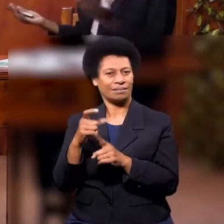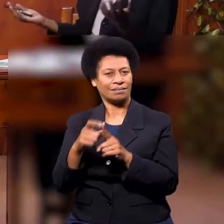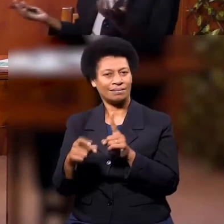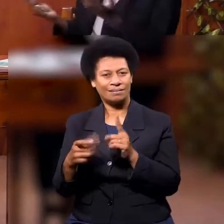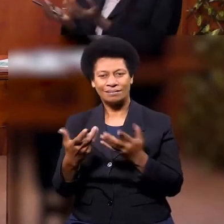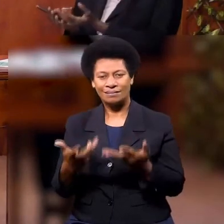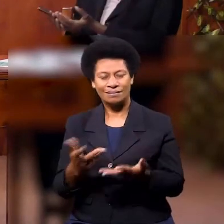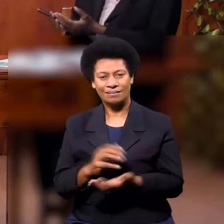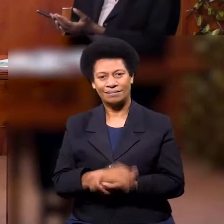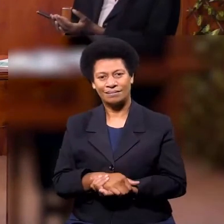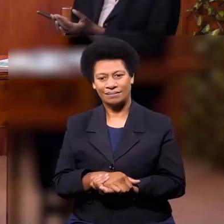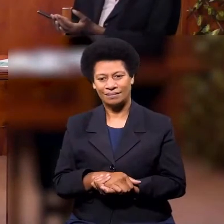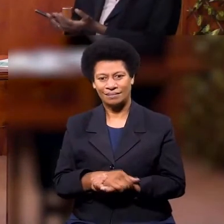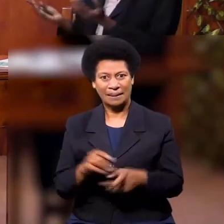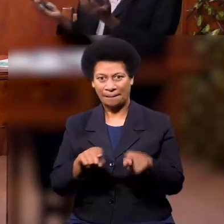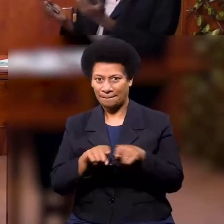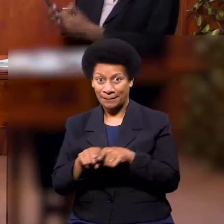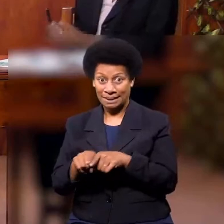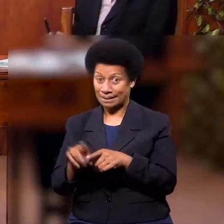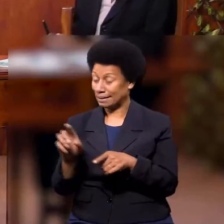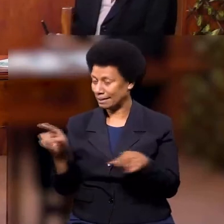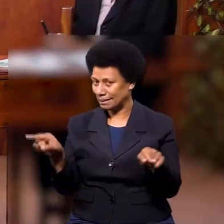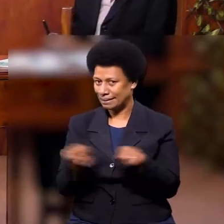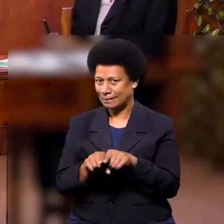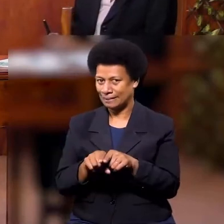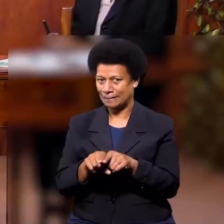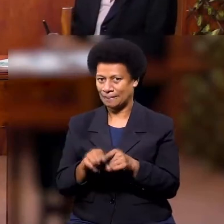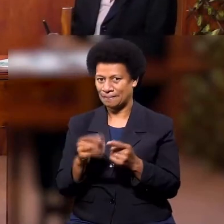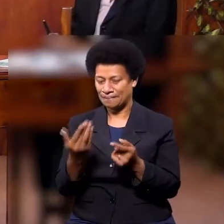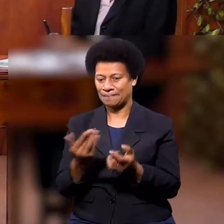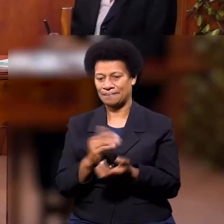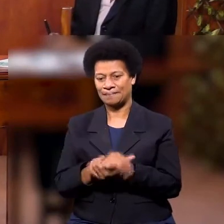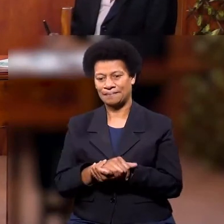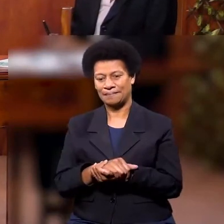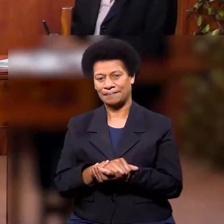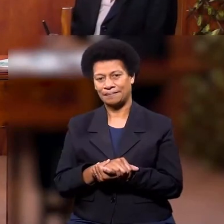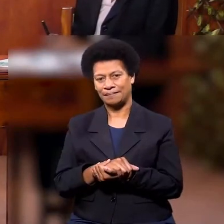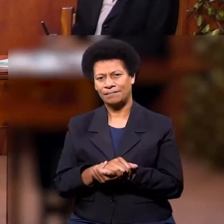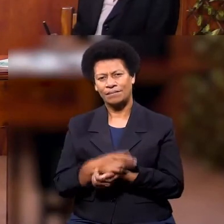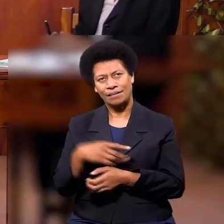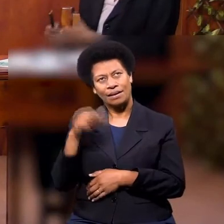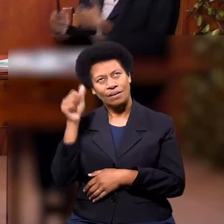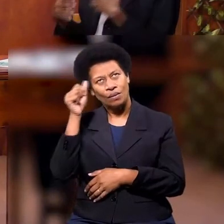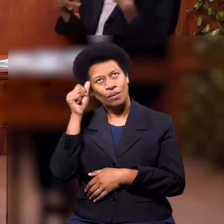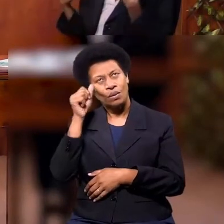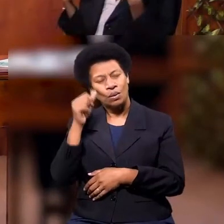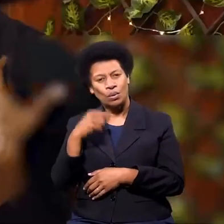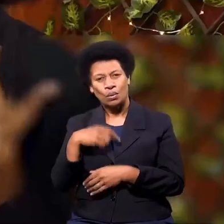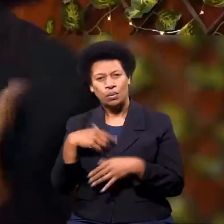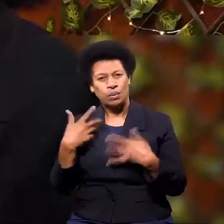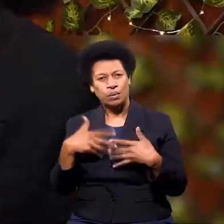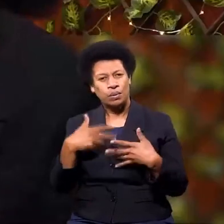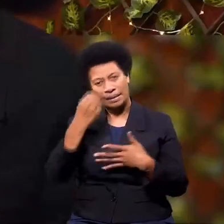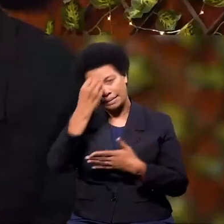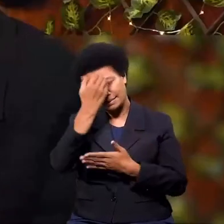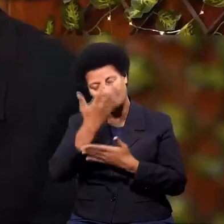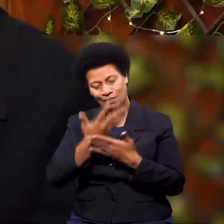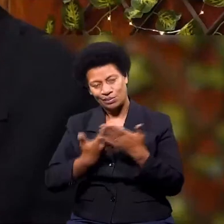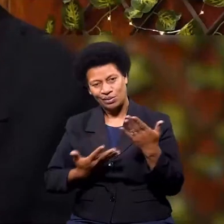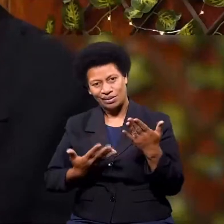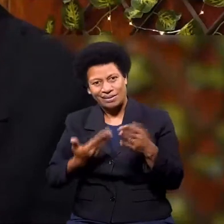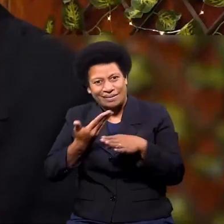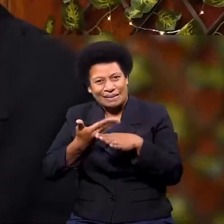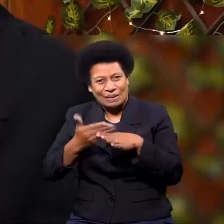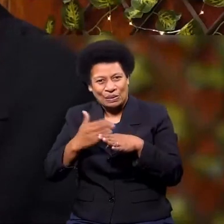are just synonymous, you know? Yes. They're quite the same thing. Now, I know that when we experience this renewing love from